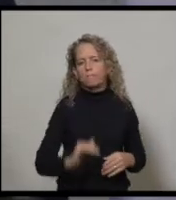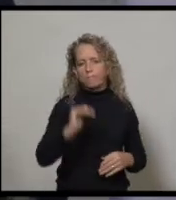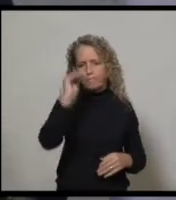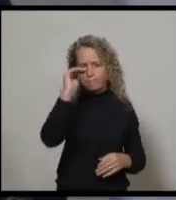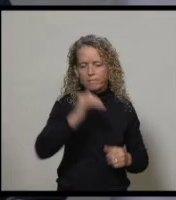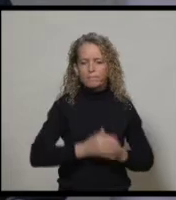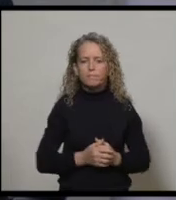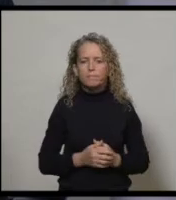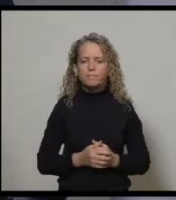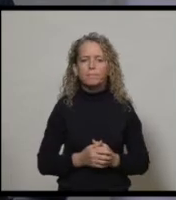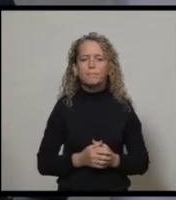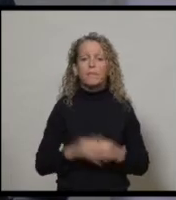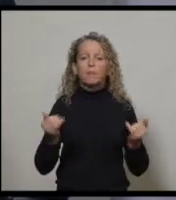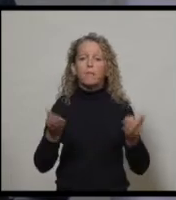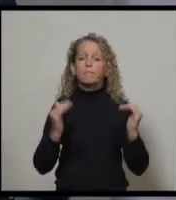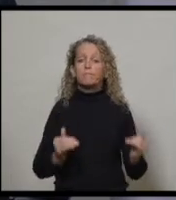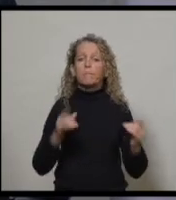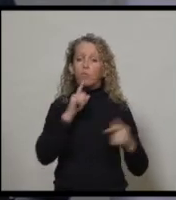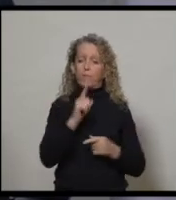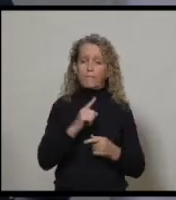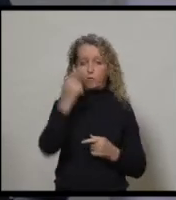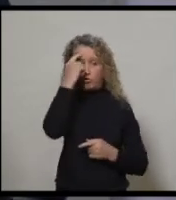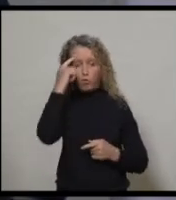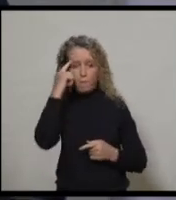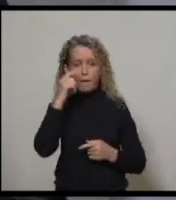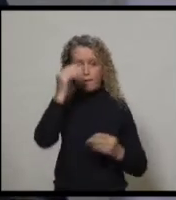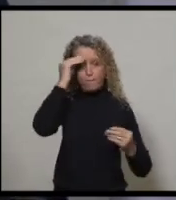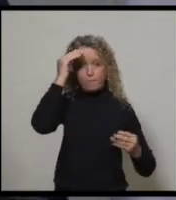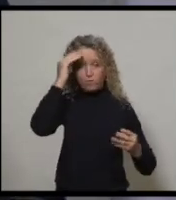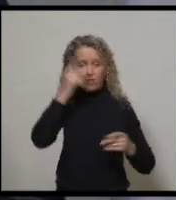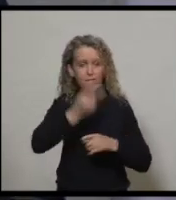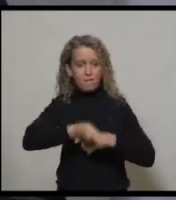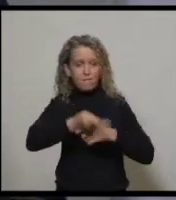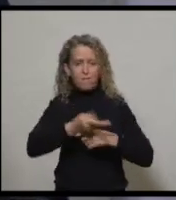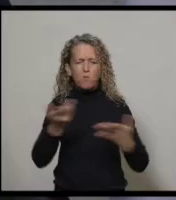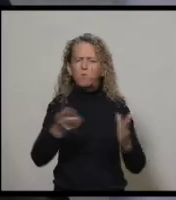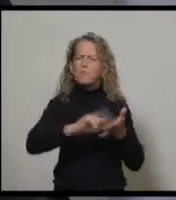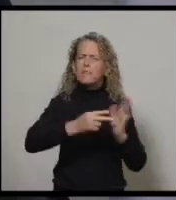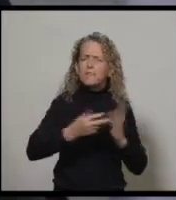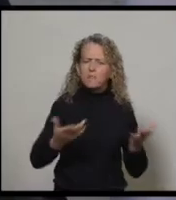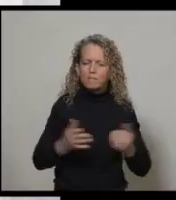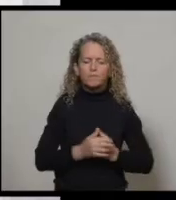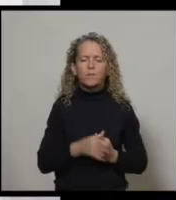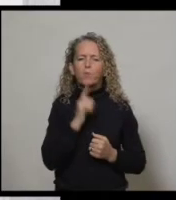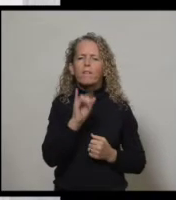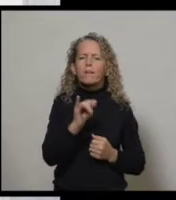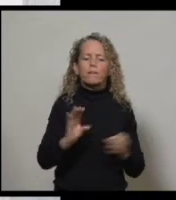So now we're going to talk about what is trauma-informed care. So trauma-informed care is a universal,